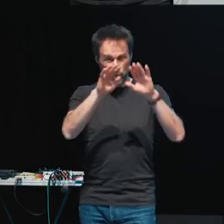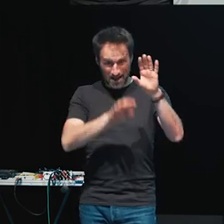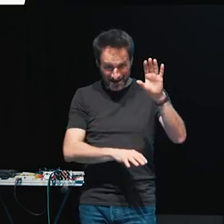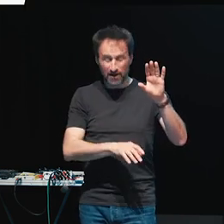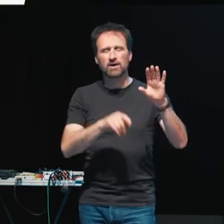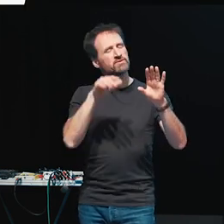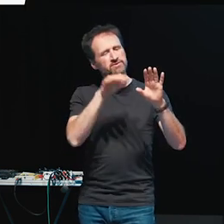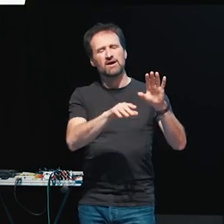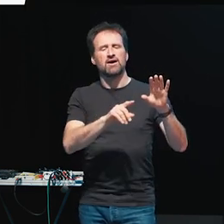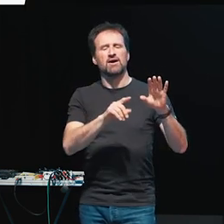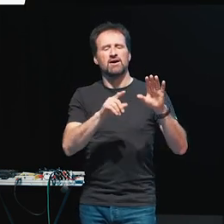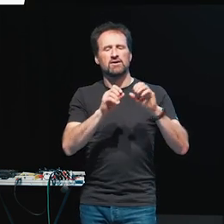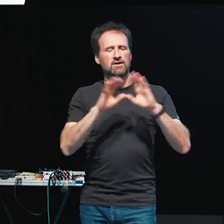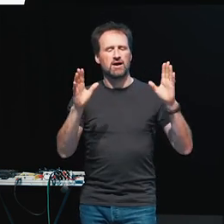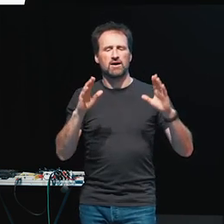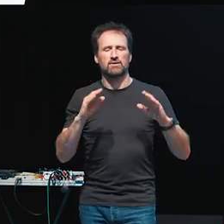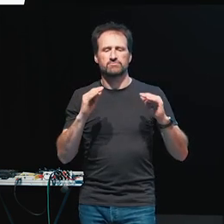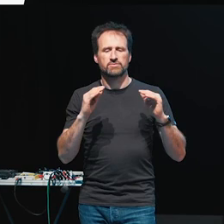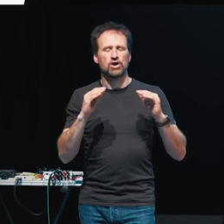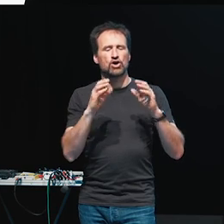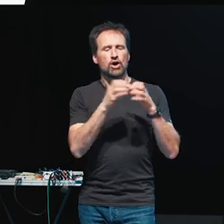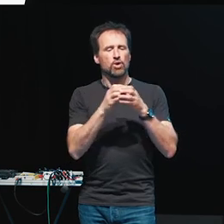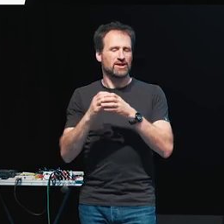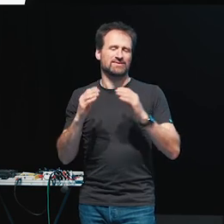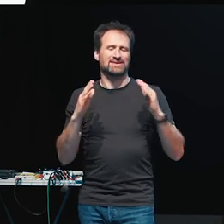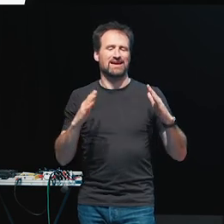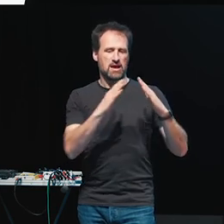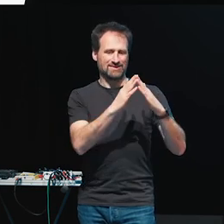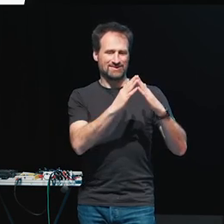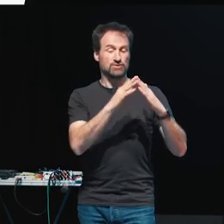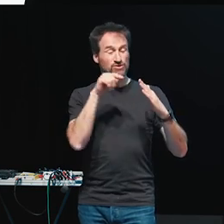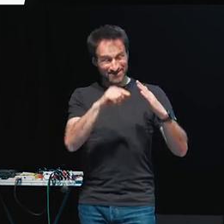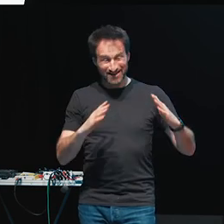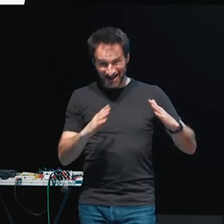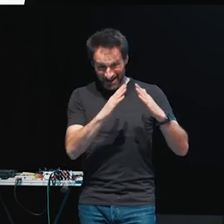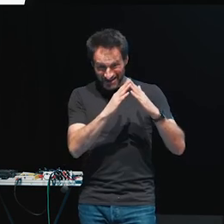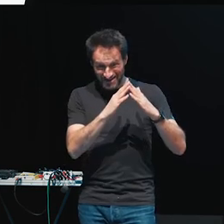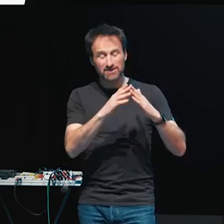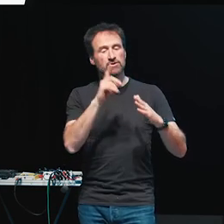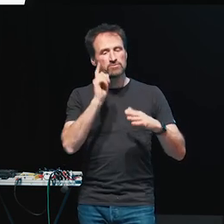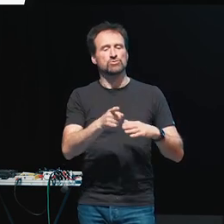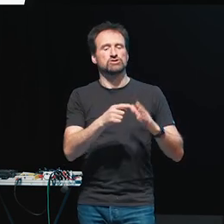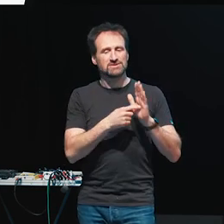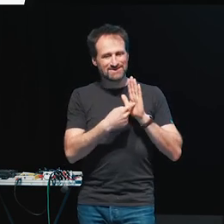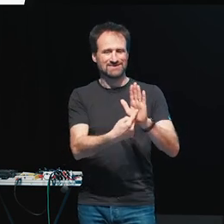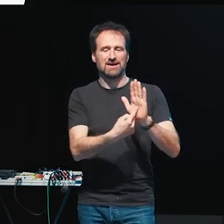to components hierarchy, and this hierarchy should be represented on the folders level as well.